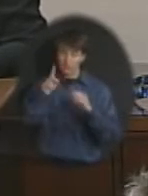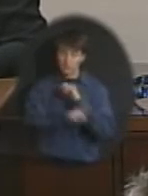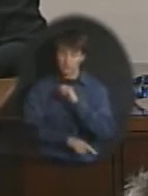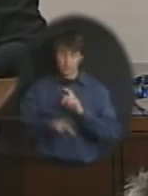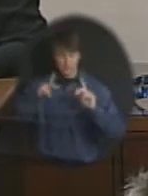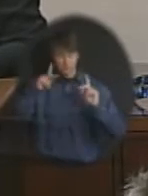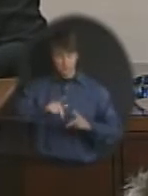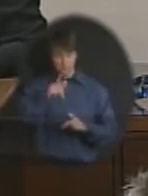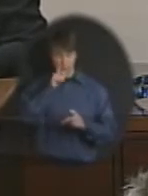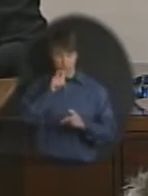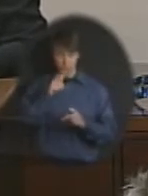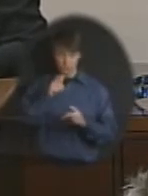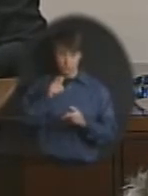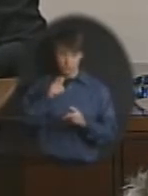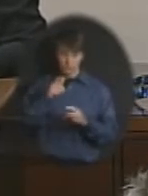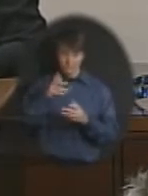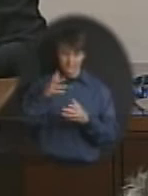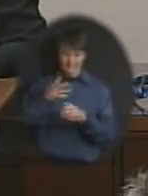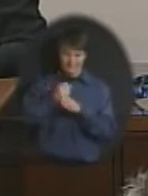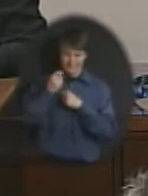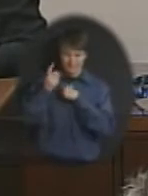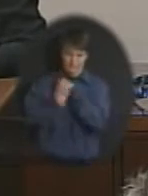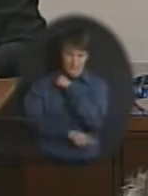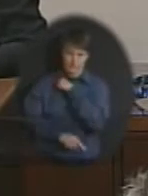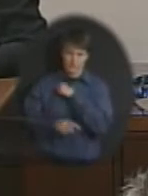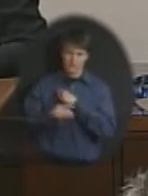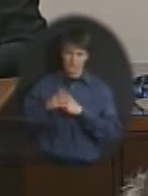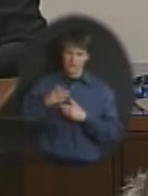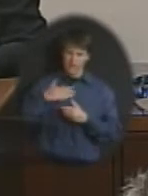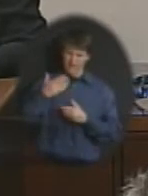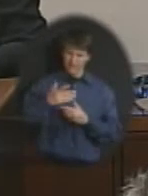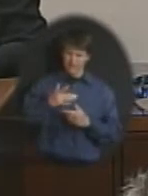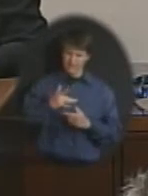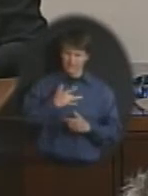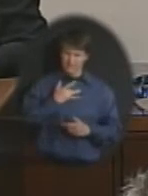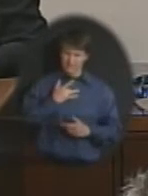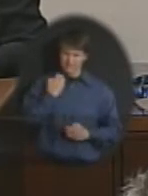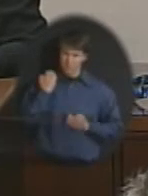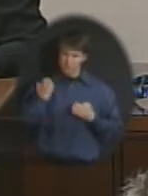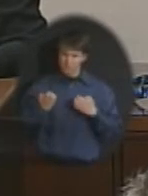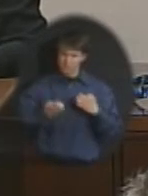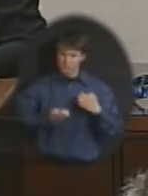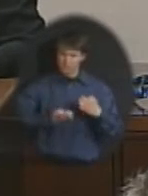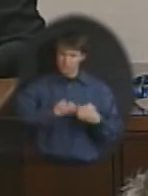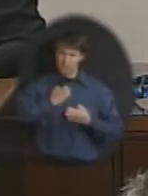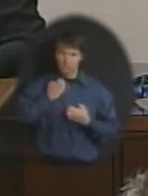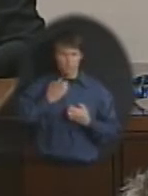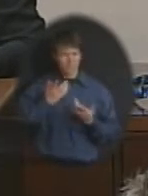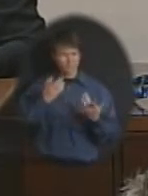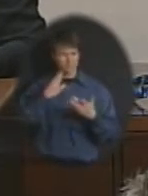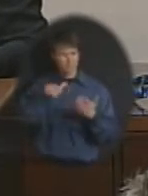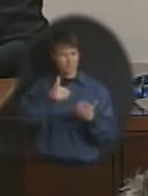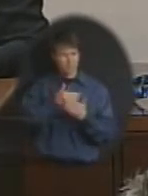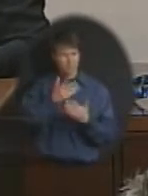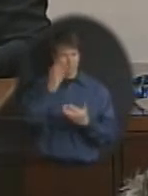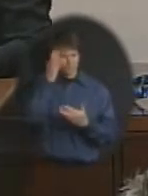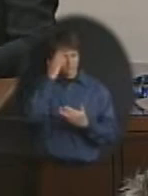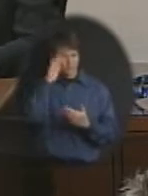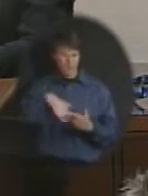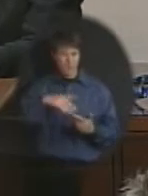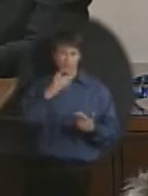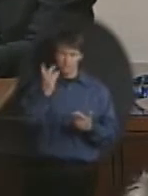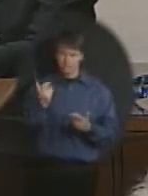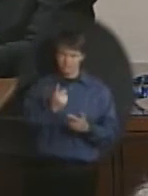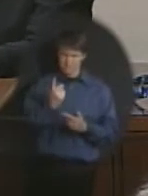receiving punishment, it often in them elicits a very strong emotional reaction. And all of us know that in our daily lives. When something doesn't